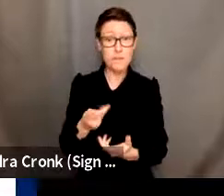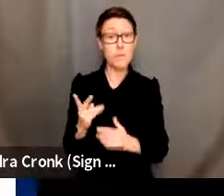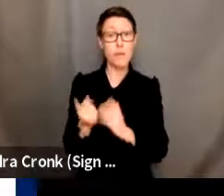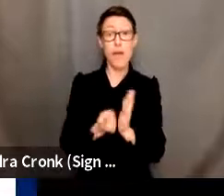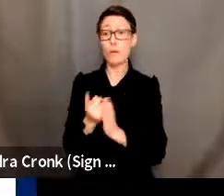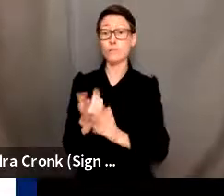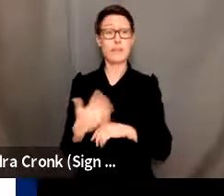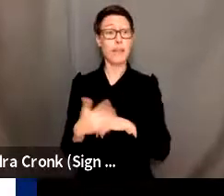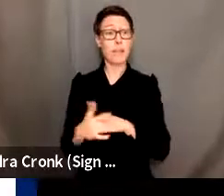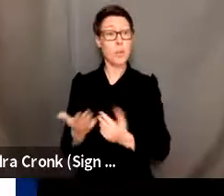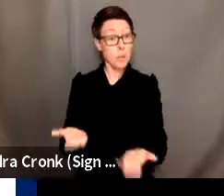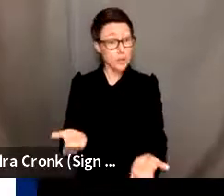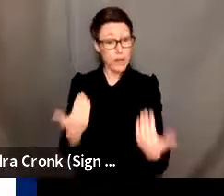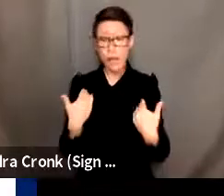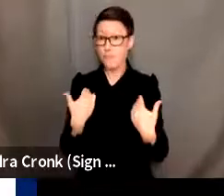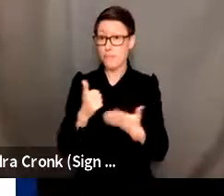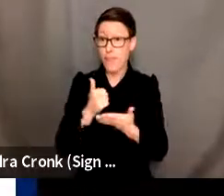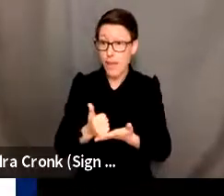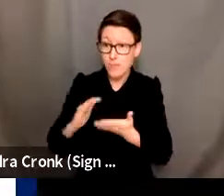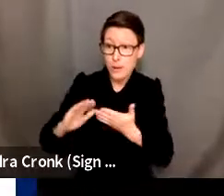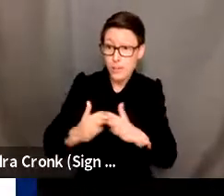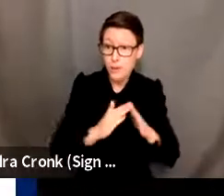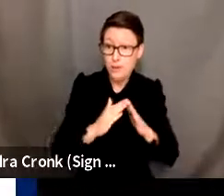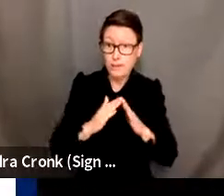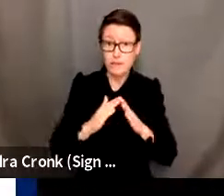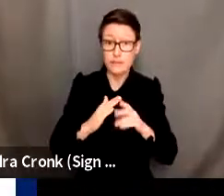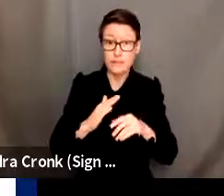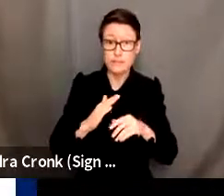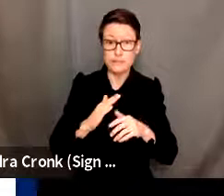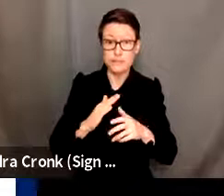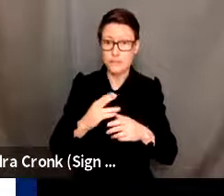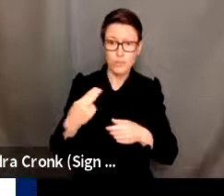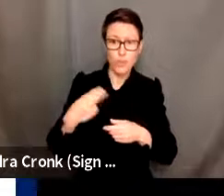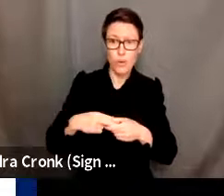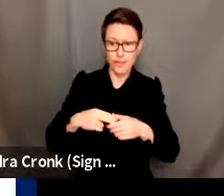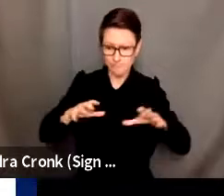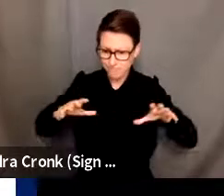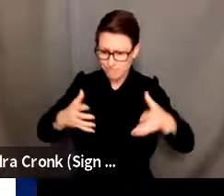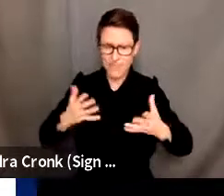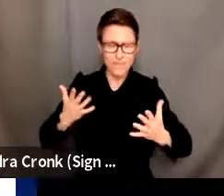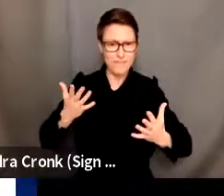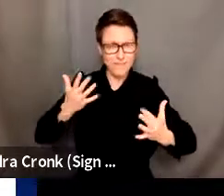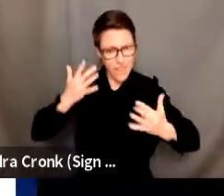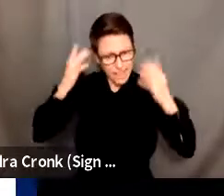help your community and join a really friendly group of